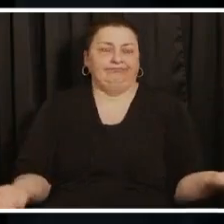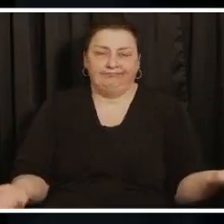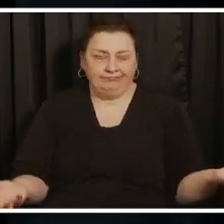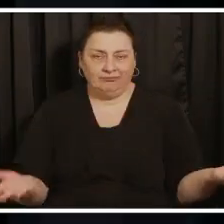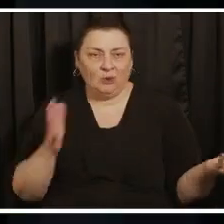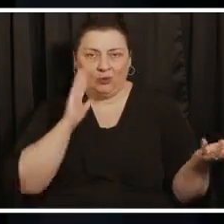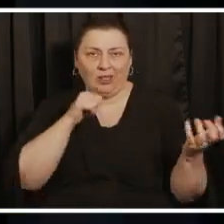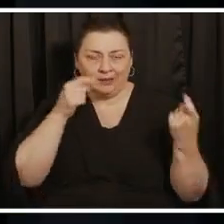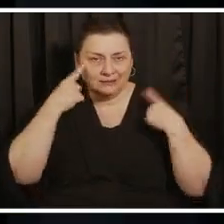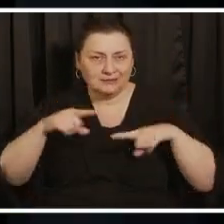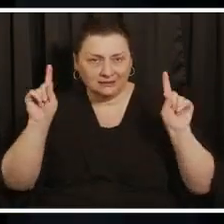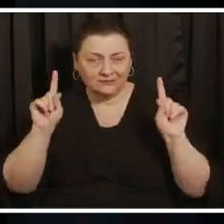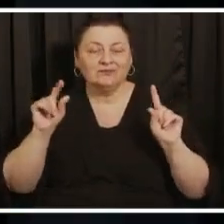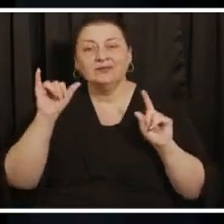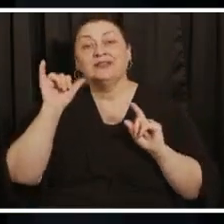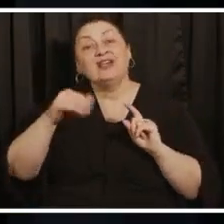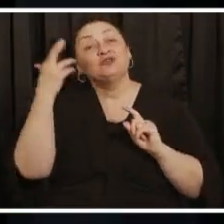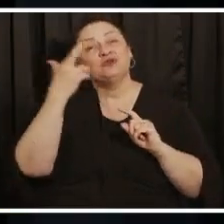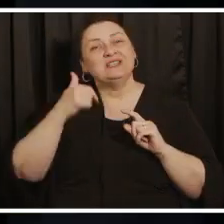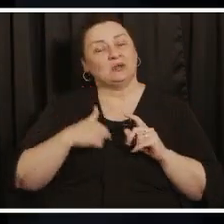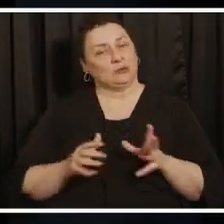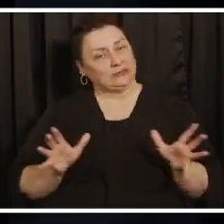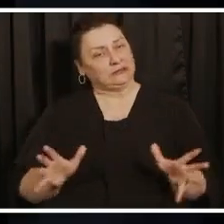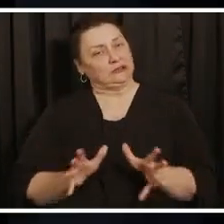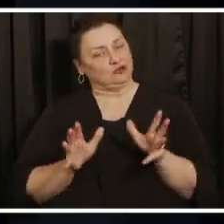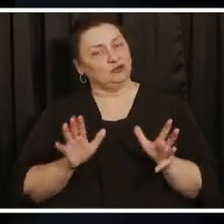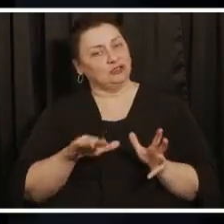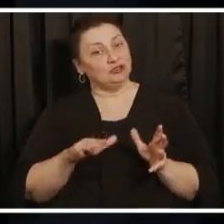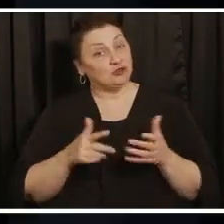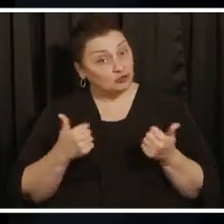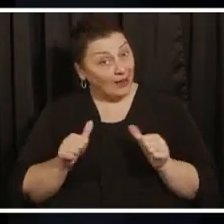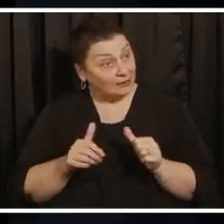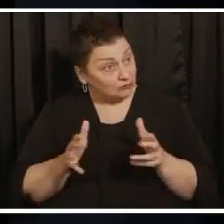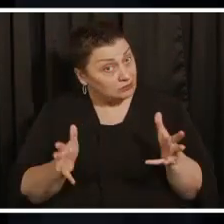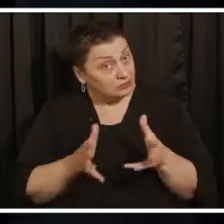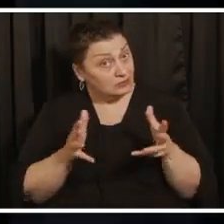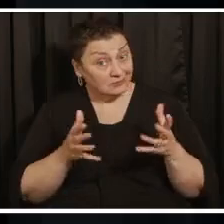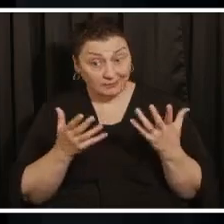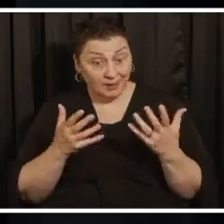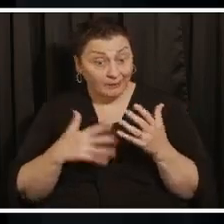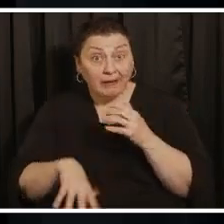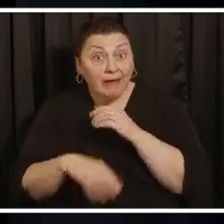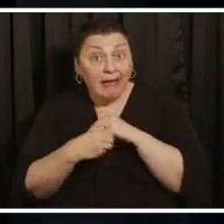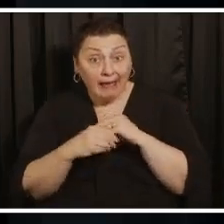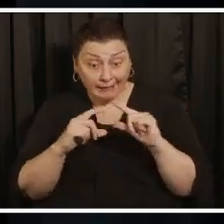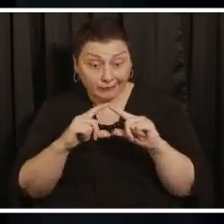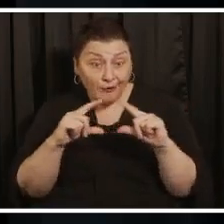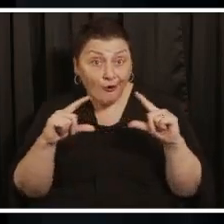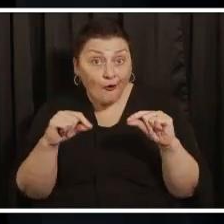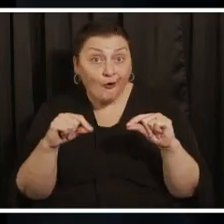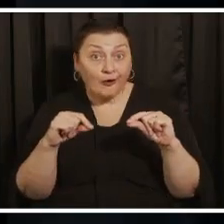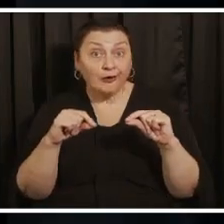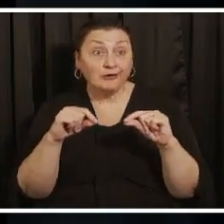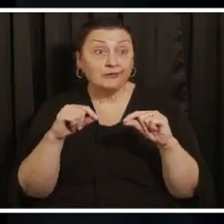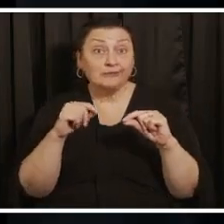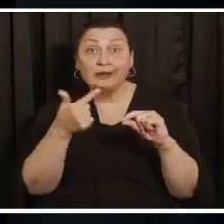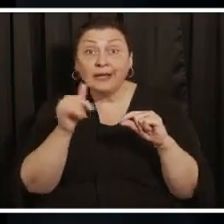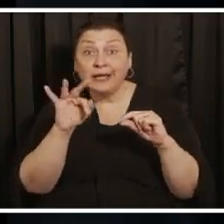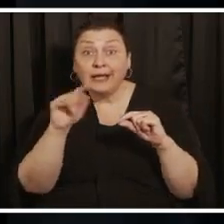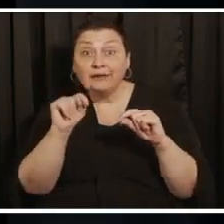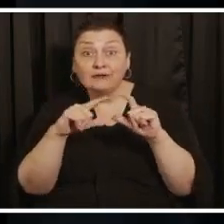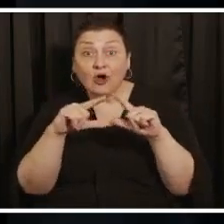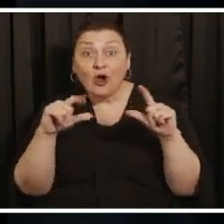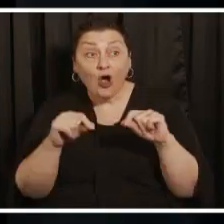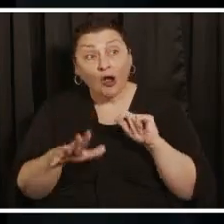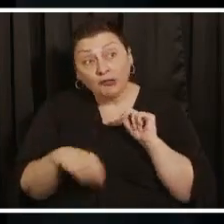incentive piece around that to get the level of coverage where there's a additive health benefit to the screening process and